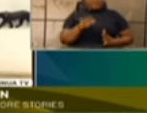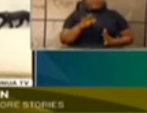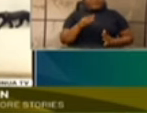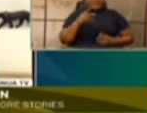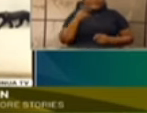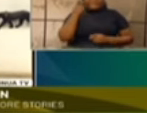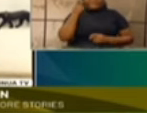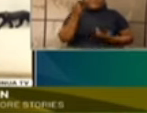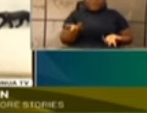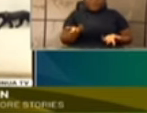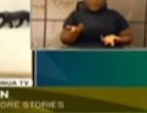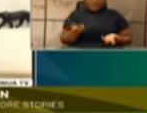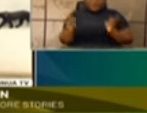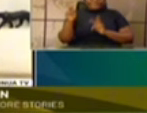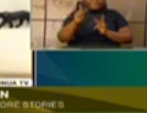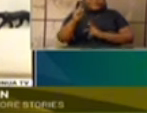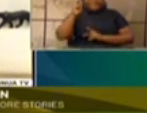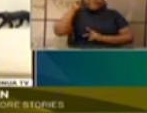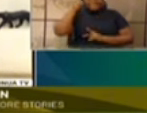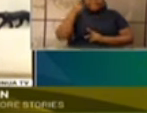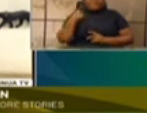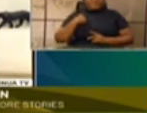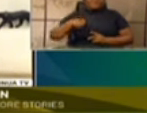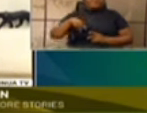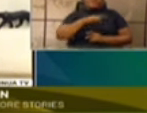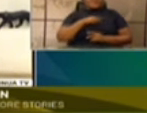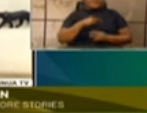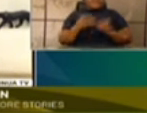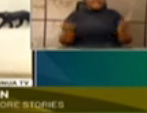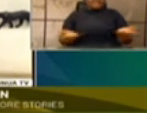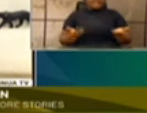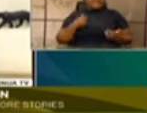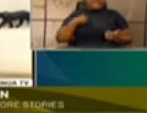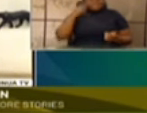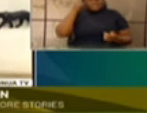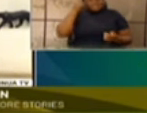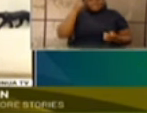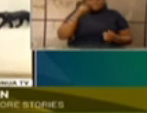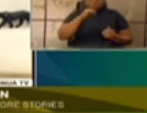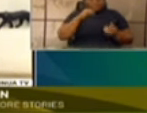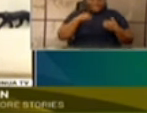say. Yenya yet memfono. Sebi yaburu sebi yenyado. Yeni mi yensa.